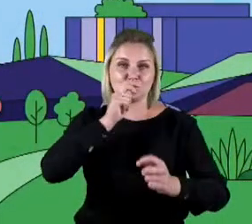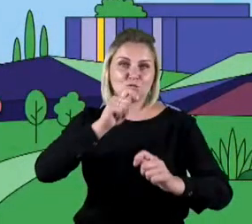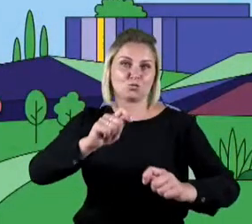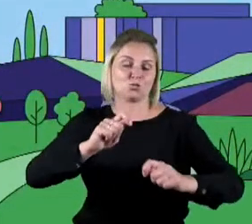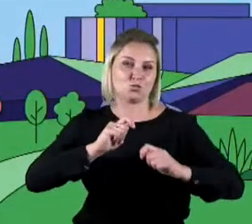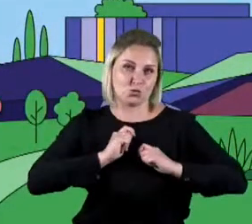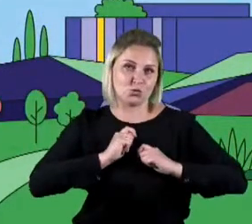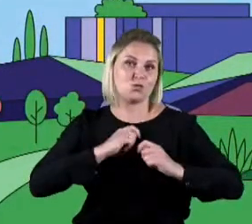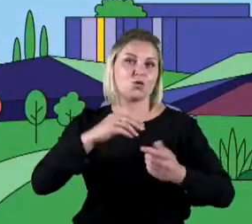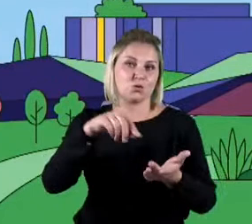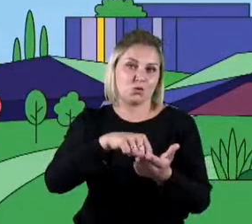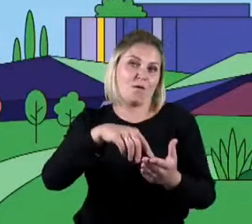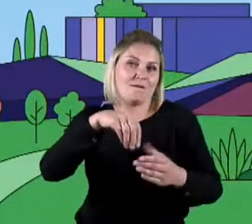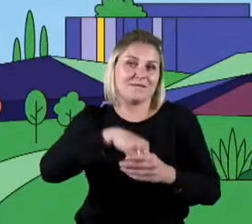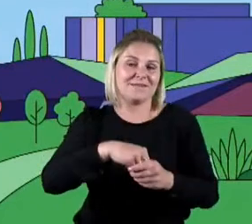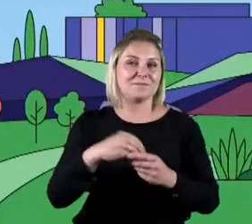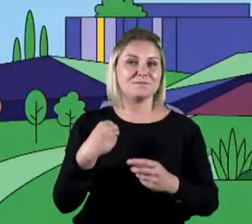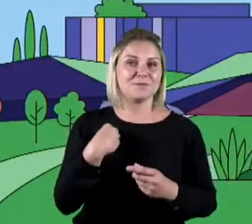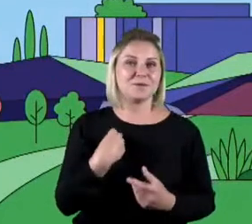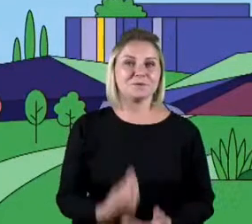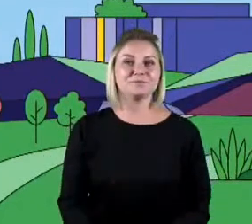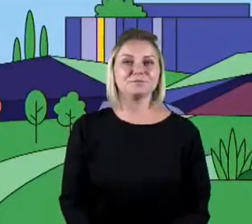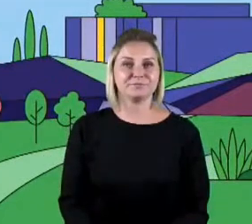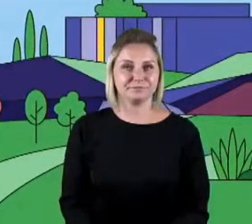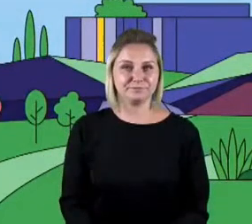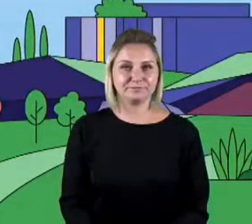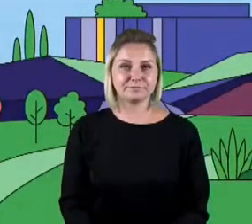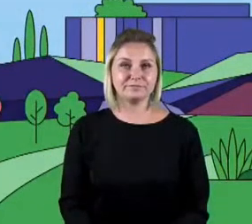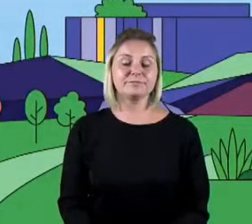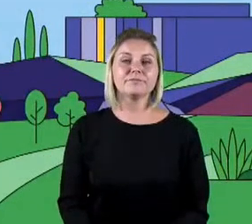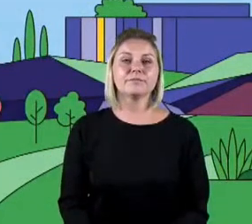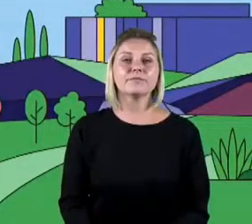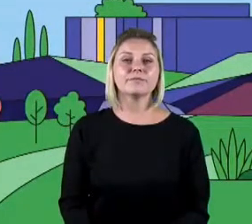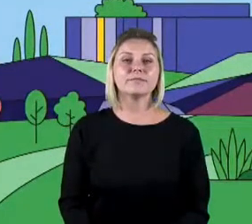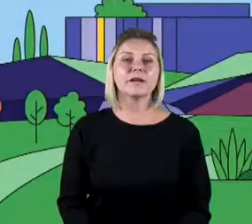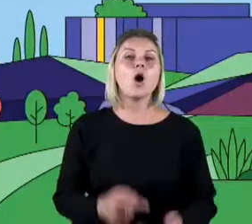The Lee Kuan Yew World City Prize,